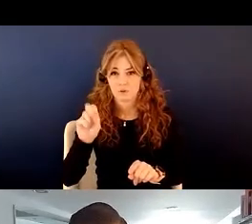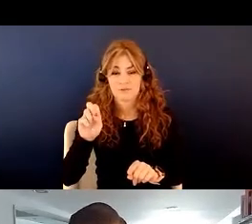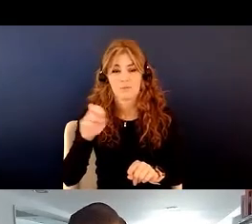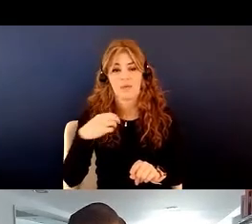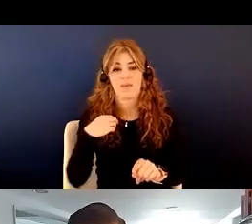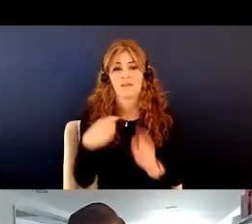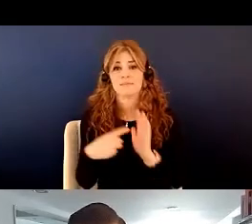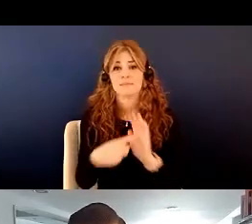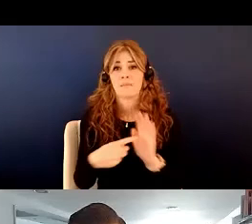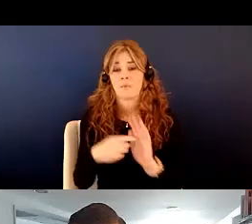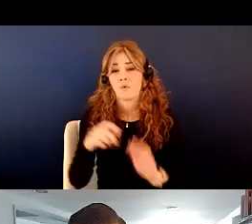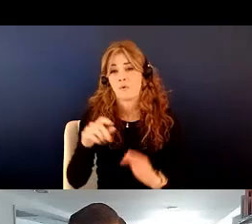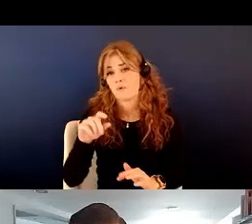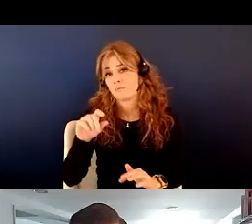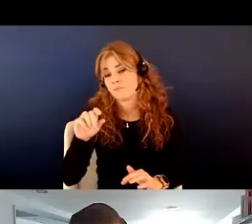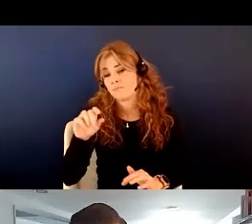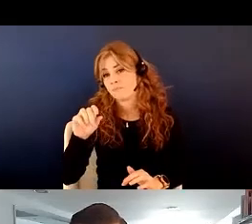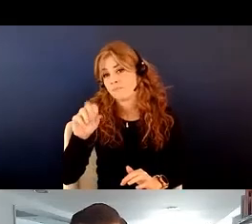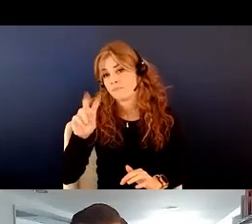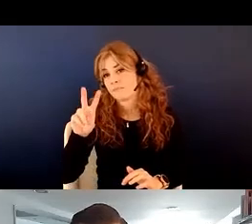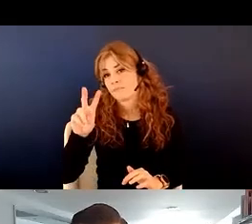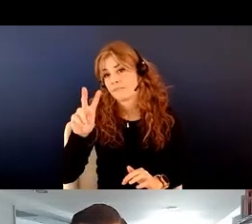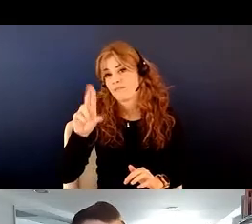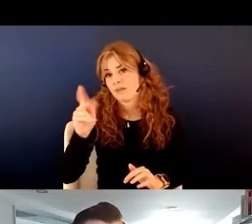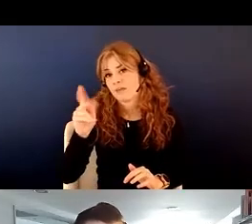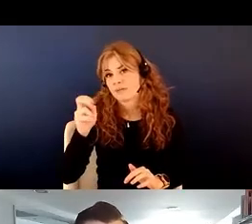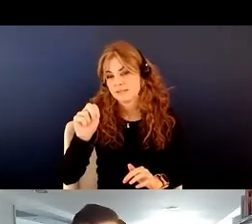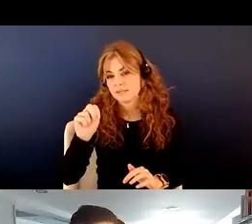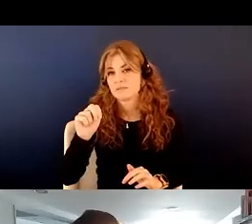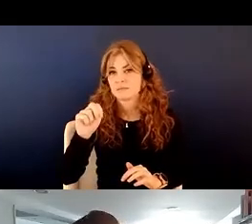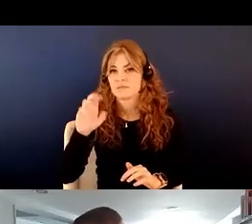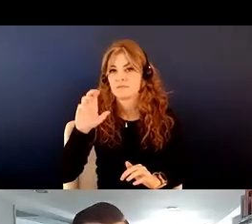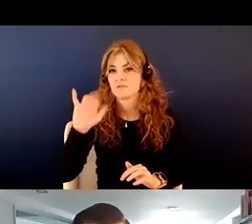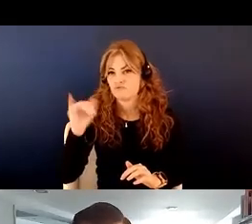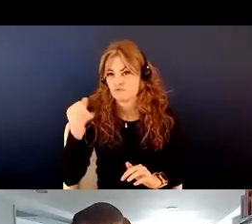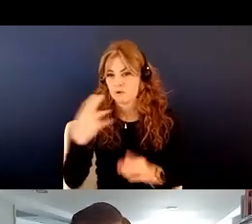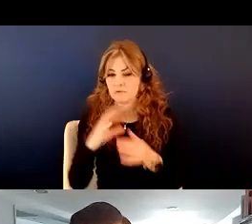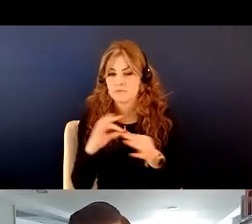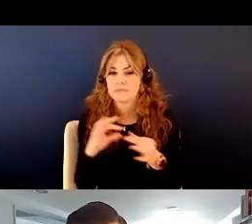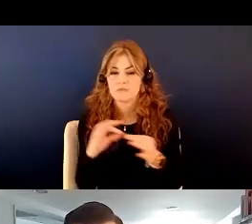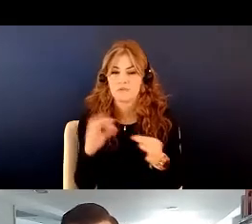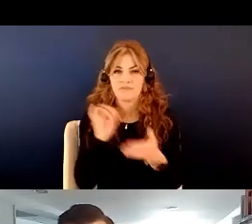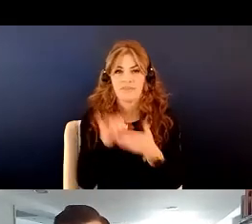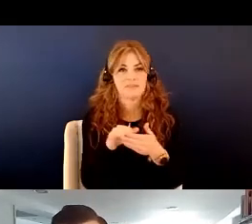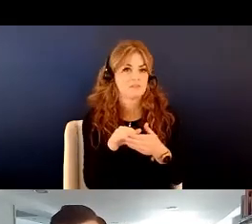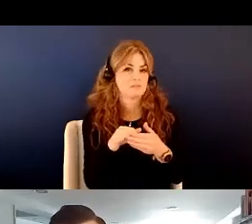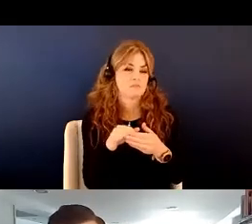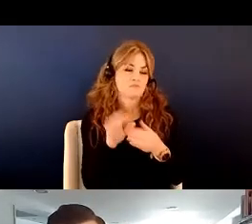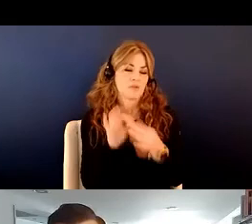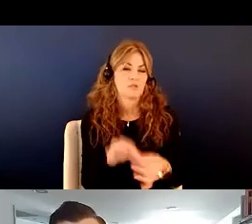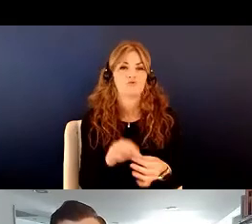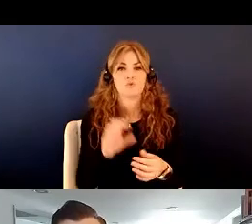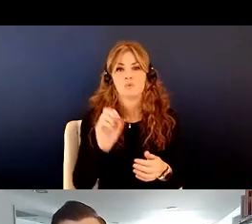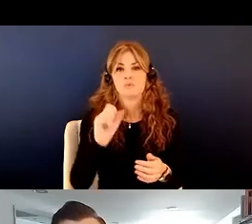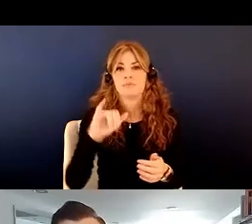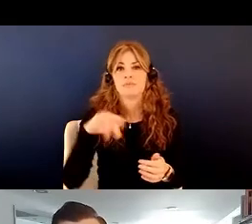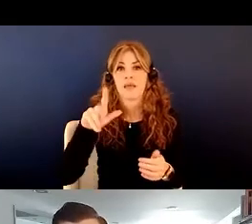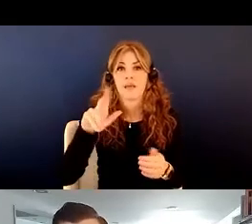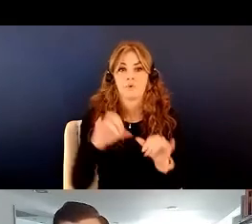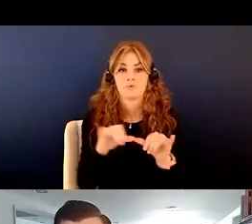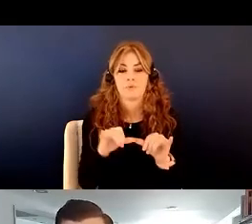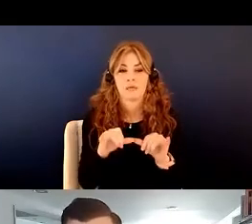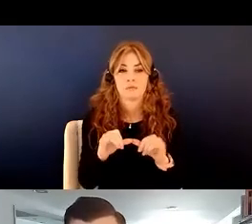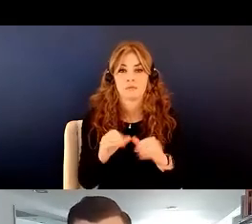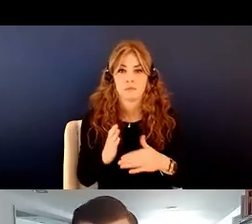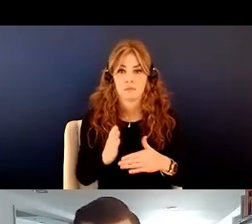variance that Josh introduced to us, which is largely a function of sample size, but also our between